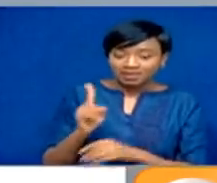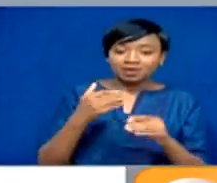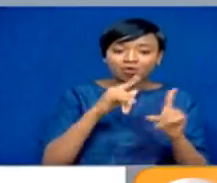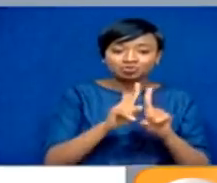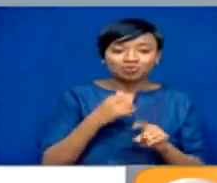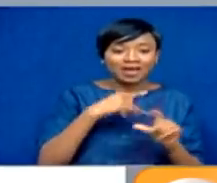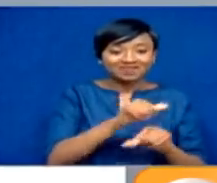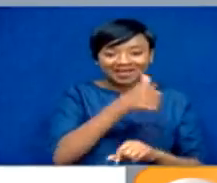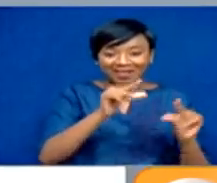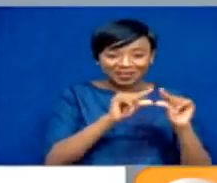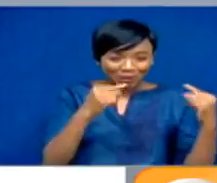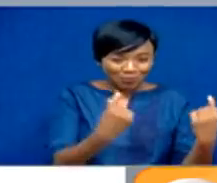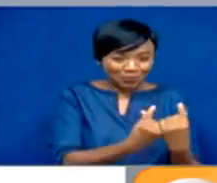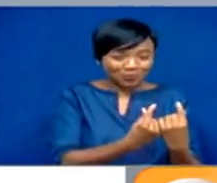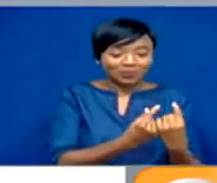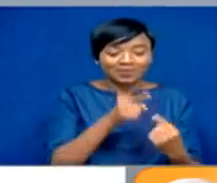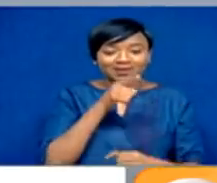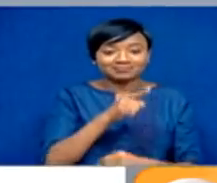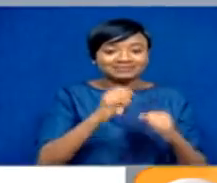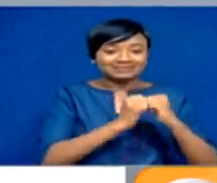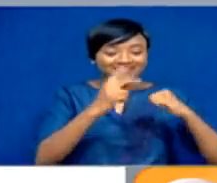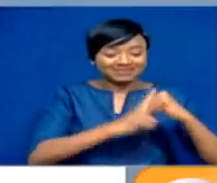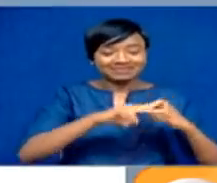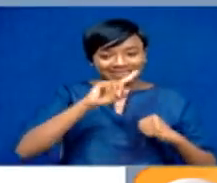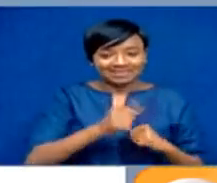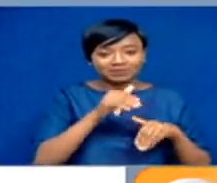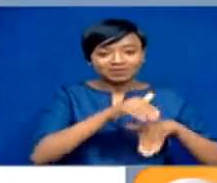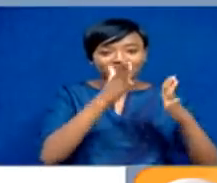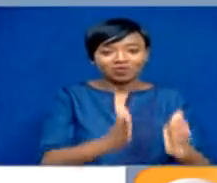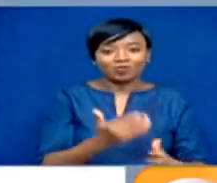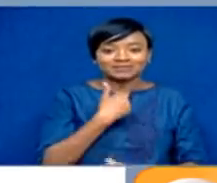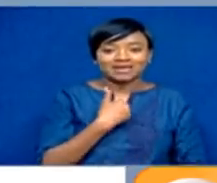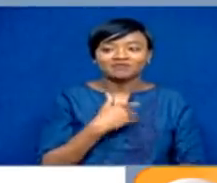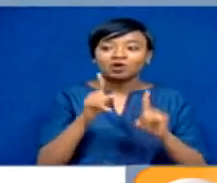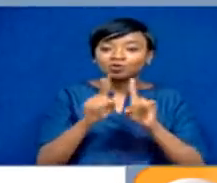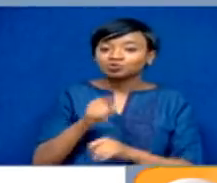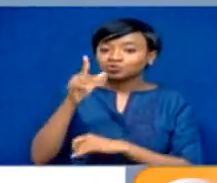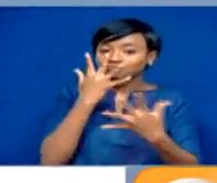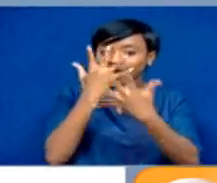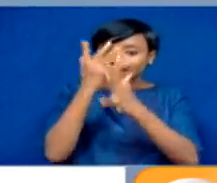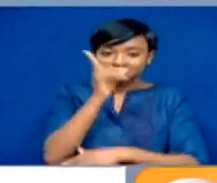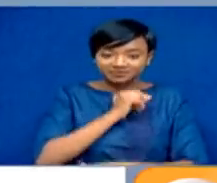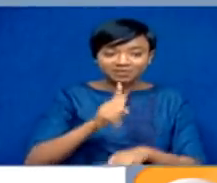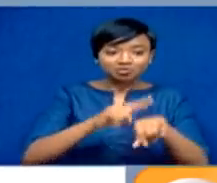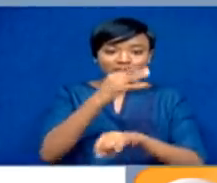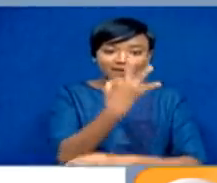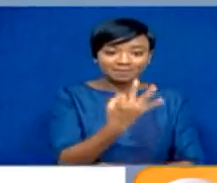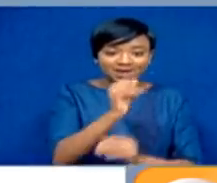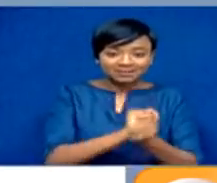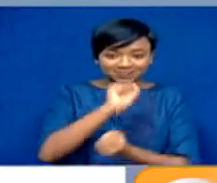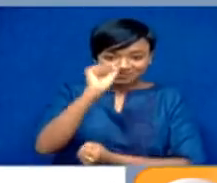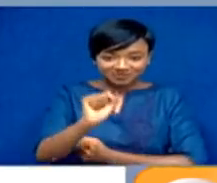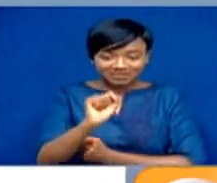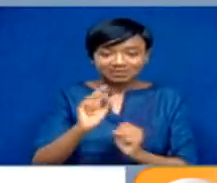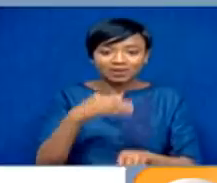fraudulent examination telegram groups with over 17,000 followers. Tanui was arrested on March 15th while